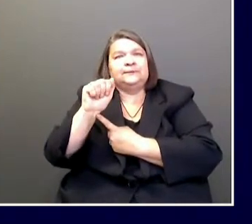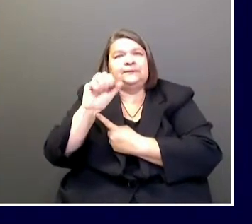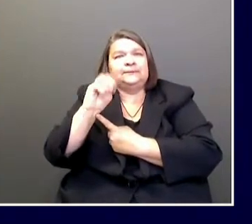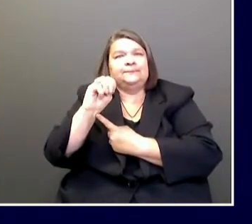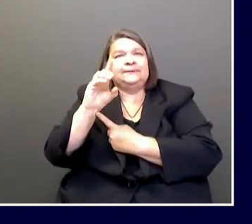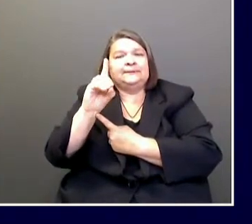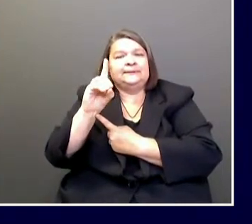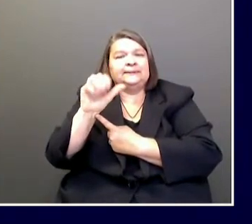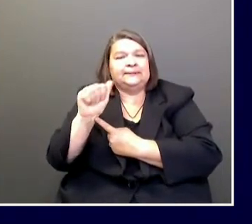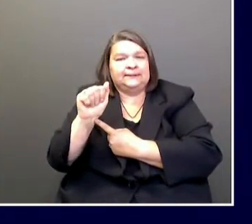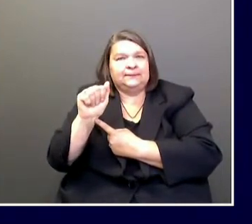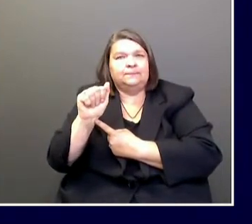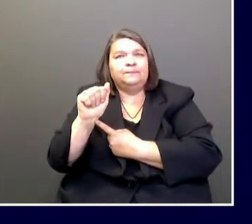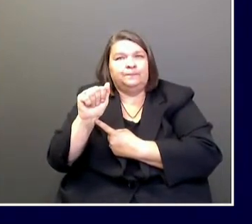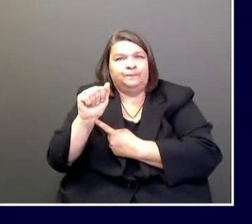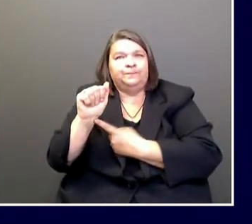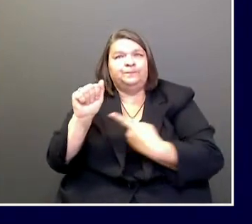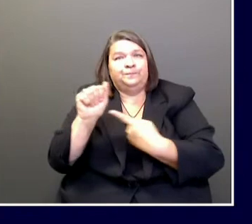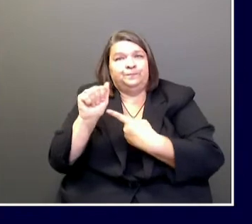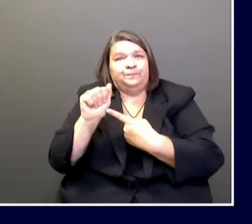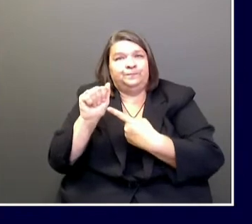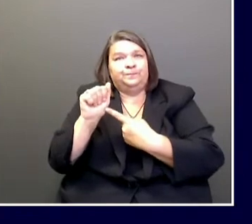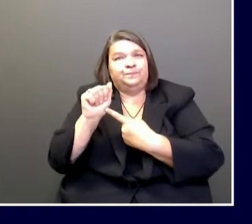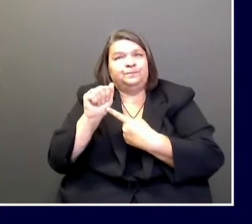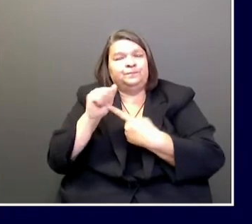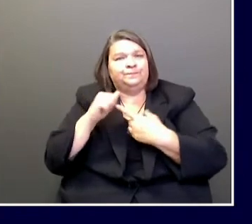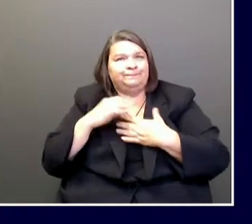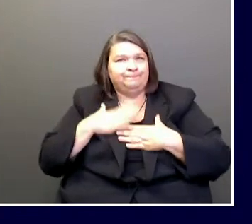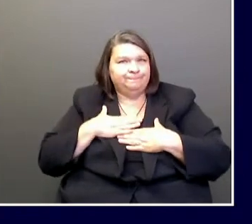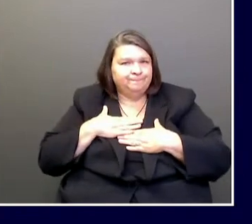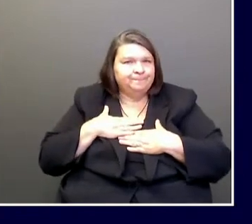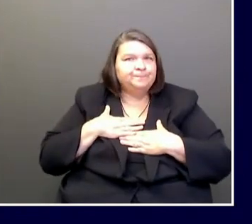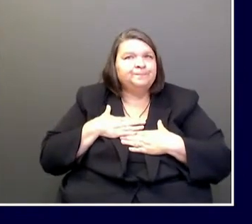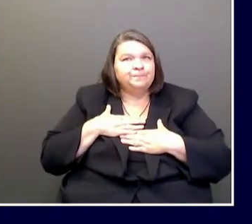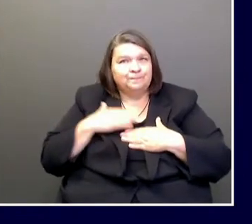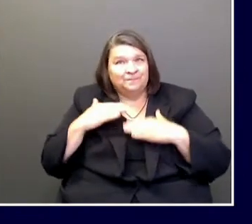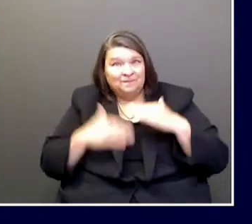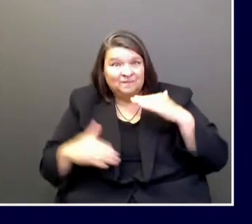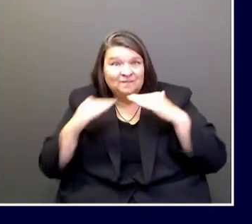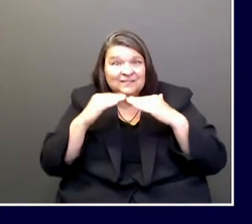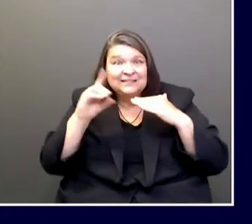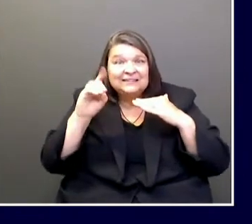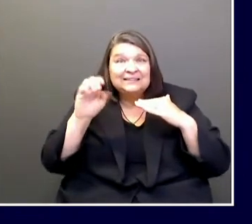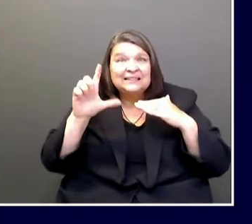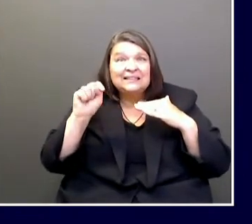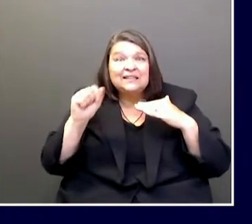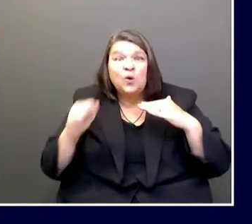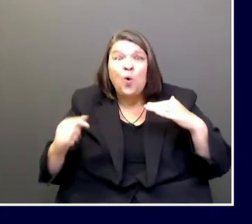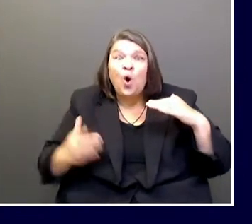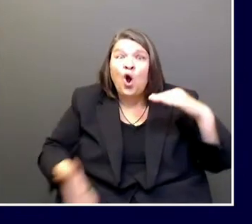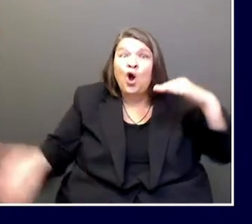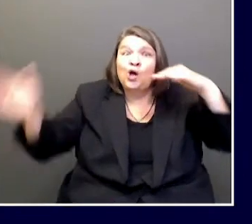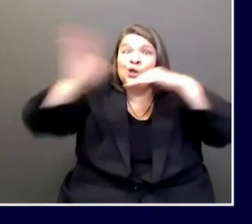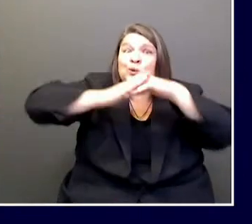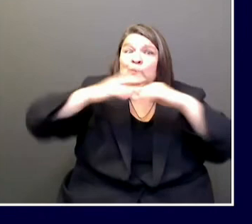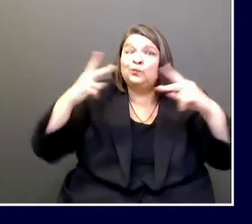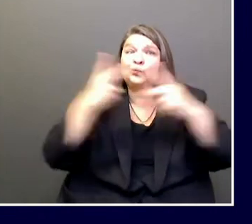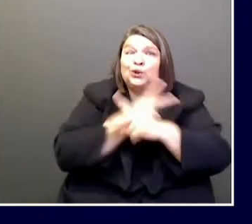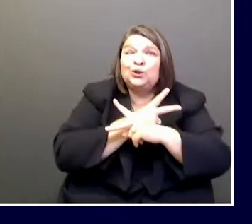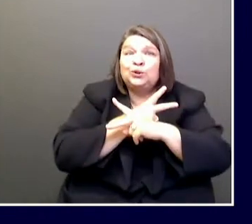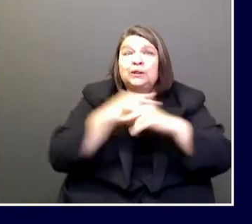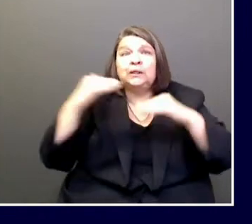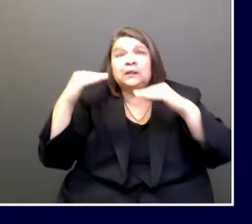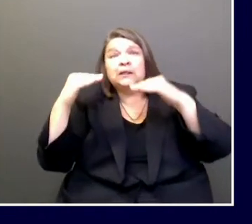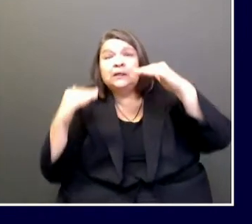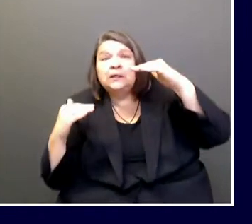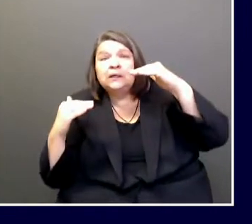yet known whether it is more concerning, as concerning, or less concerning than the other variants that are out there. There are